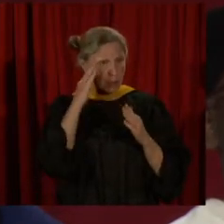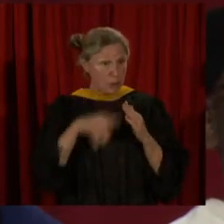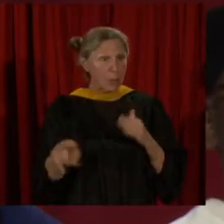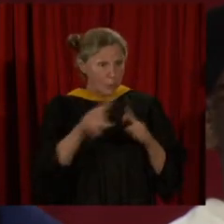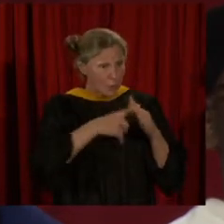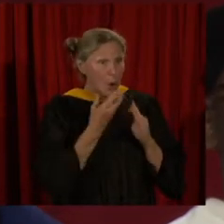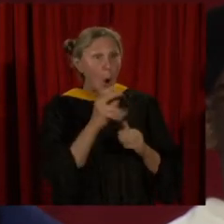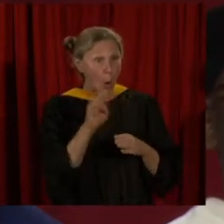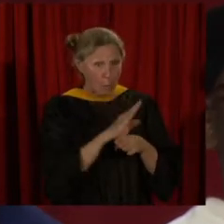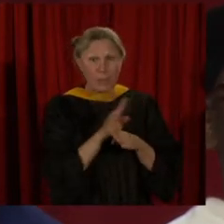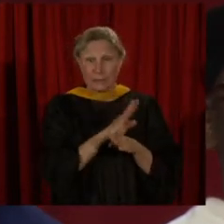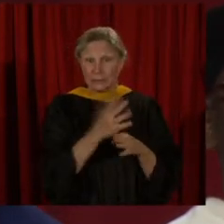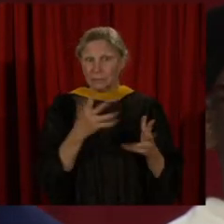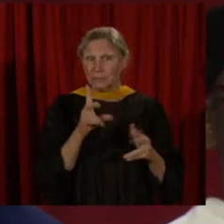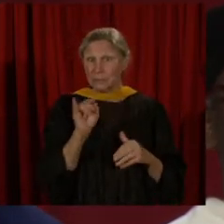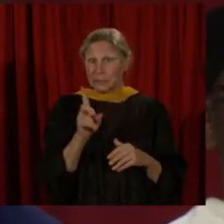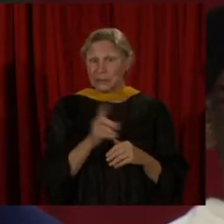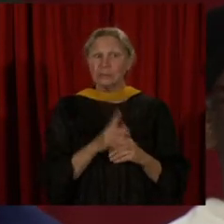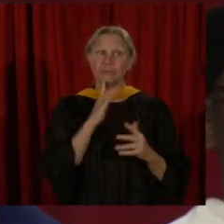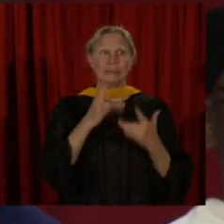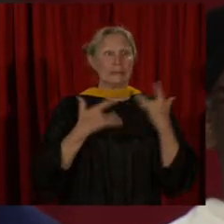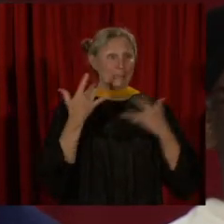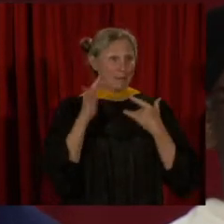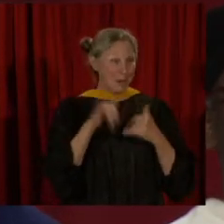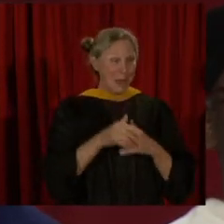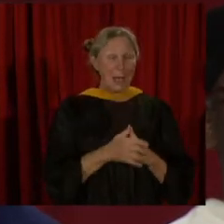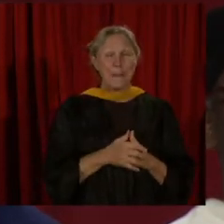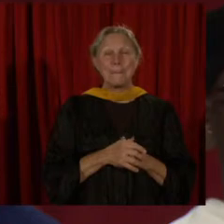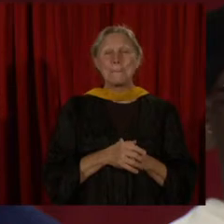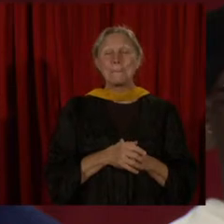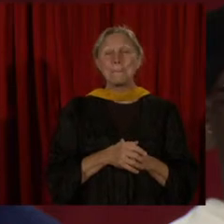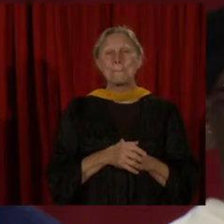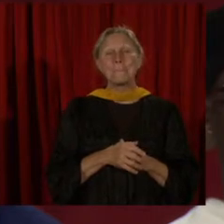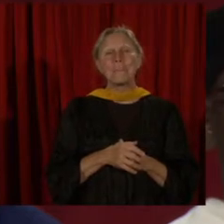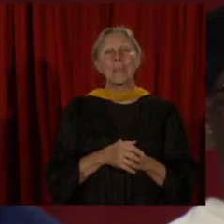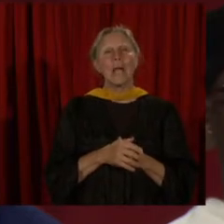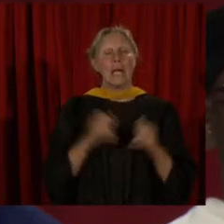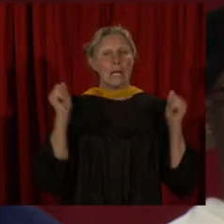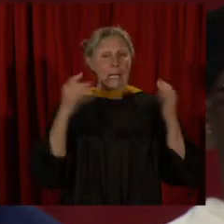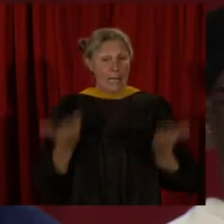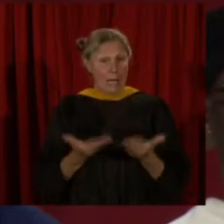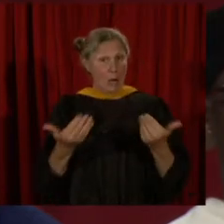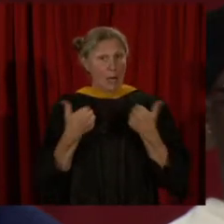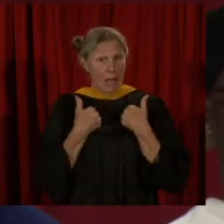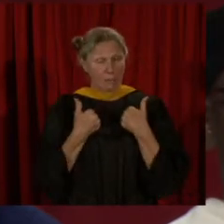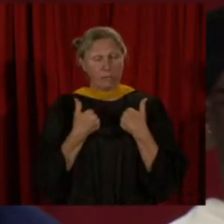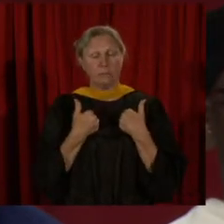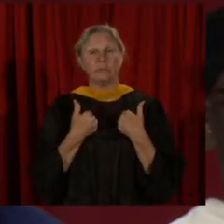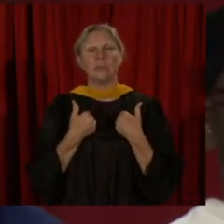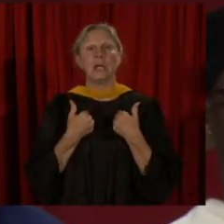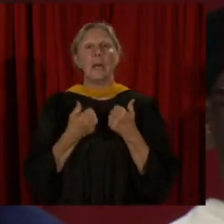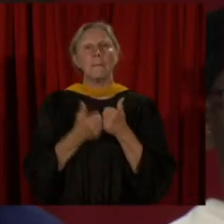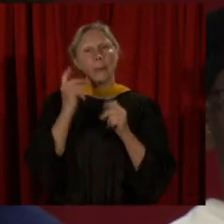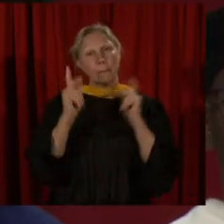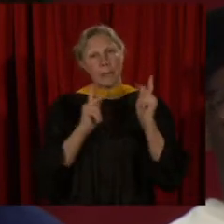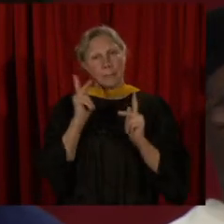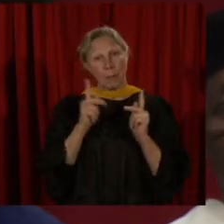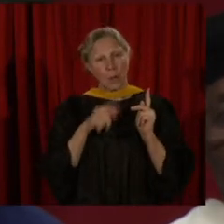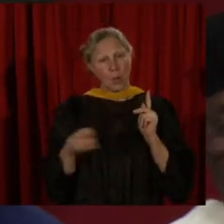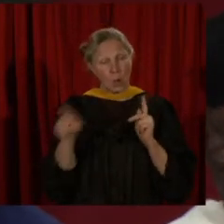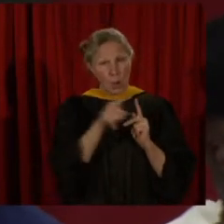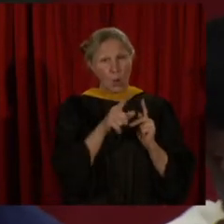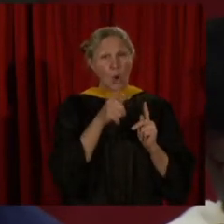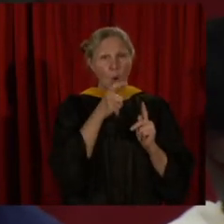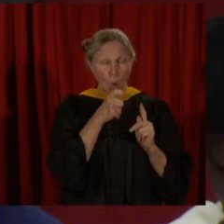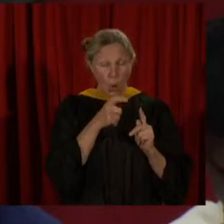have started your own businesses. Very exciting. Gathered with us today are many individuals who have been